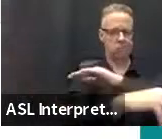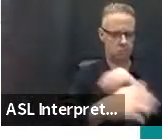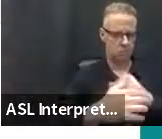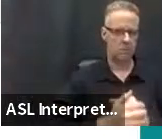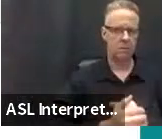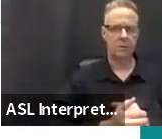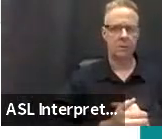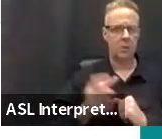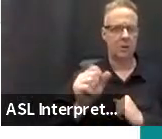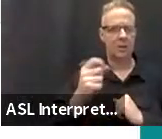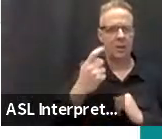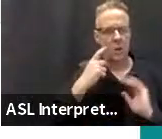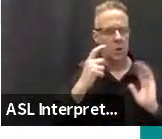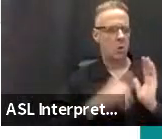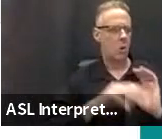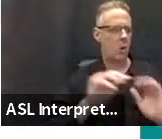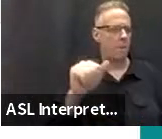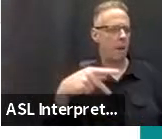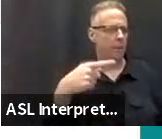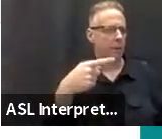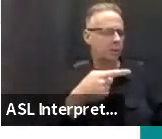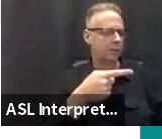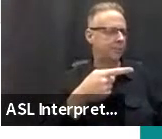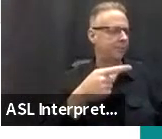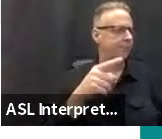you can see that on the map here.